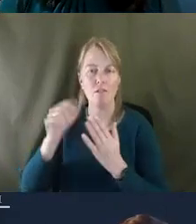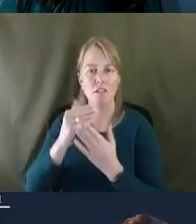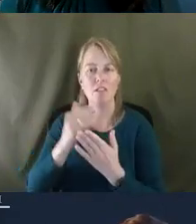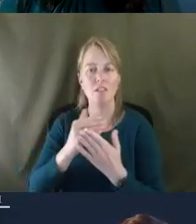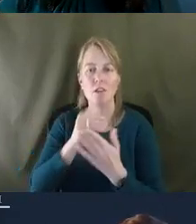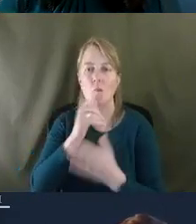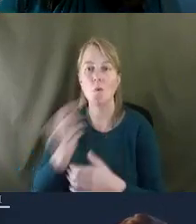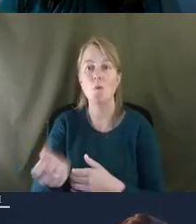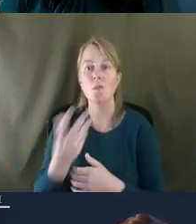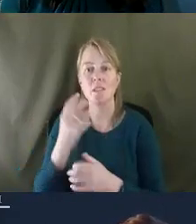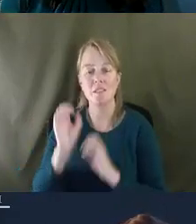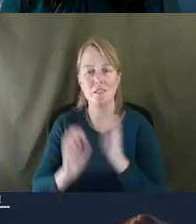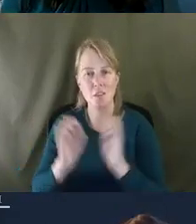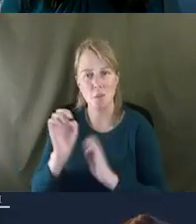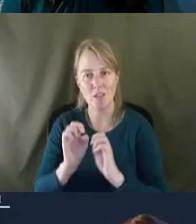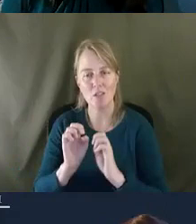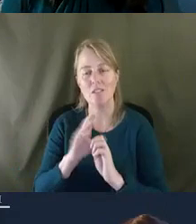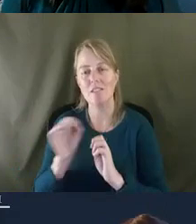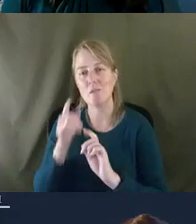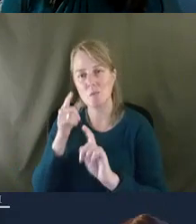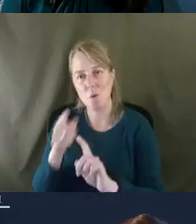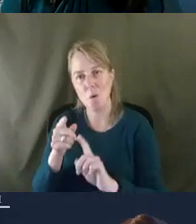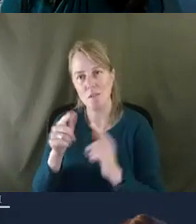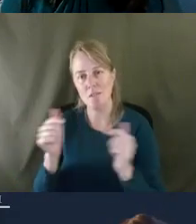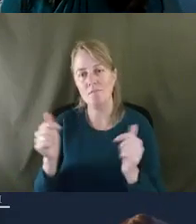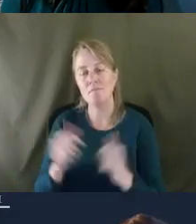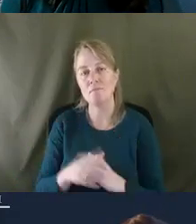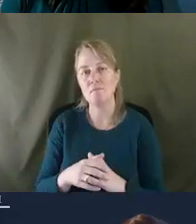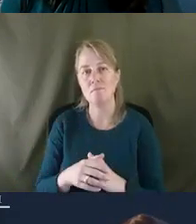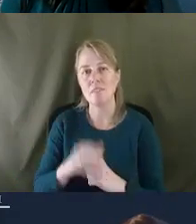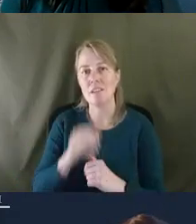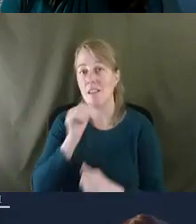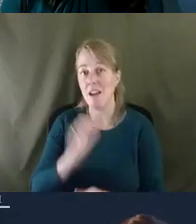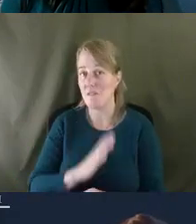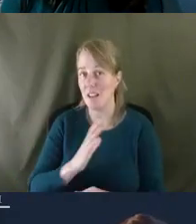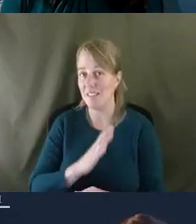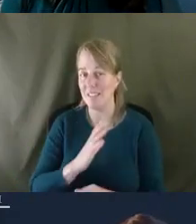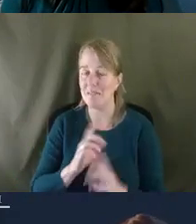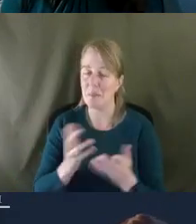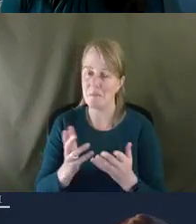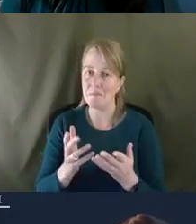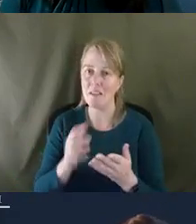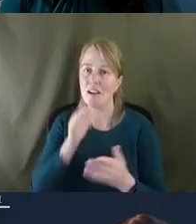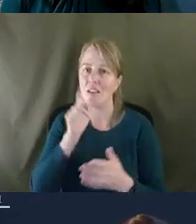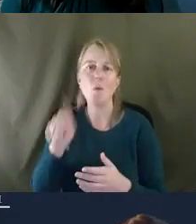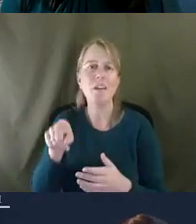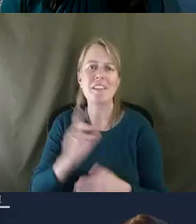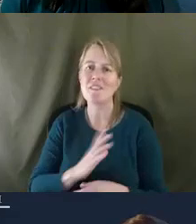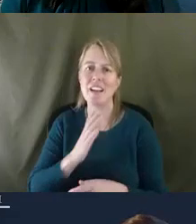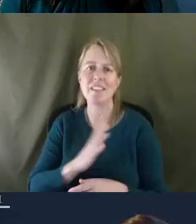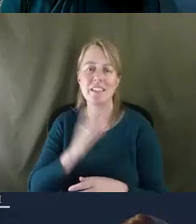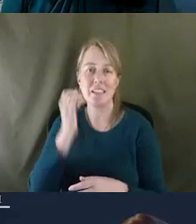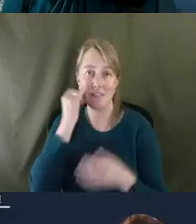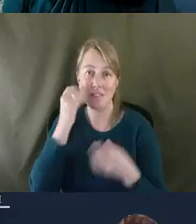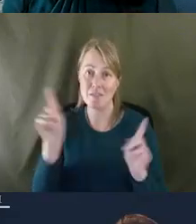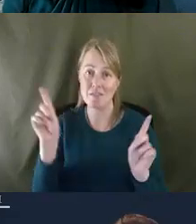their evaluations and their goals. And yeah, it's not very fancy from my end. So it doesn't have to be fancy as long as it's